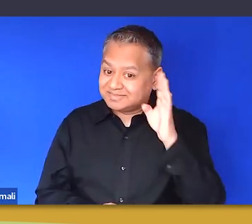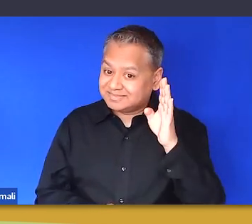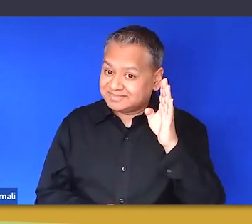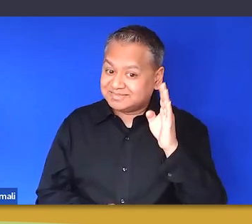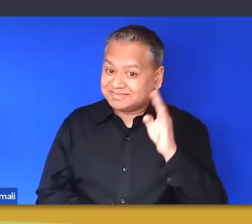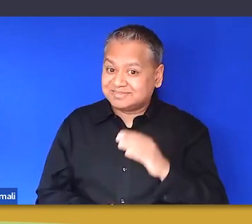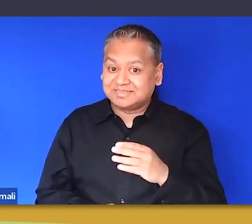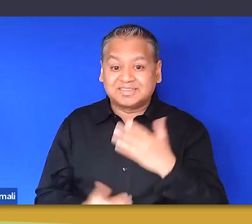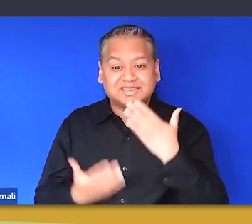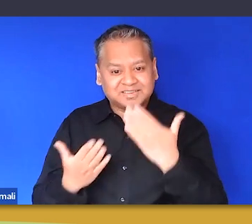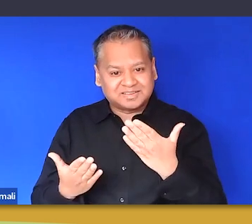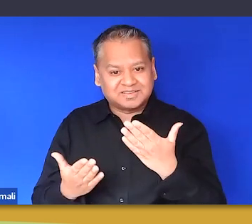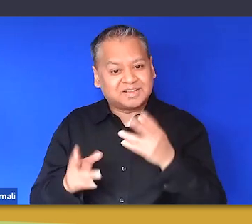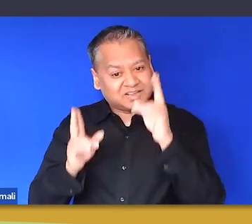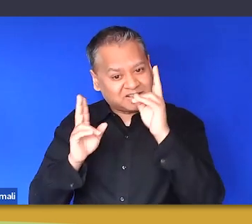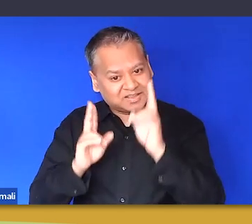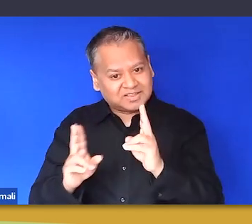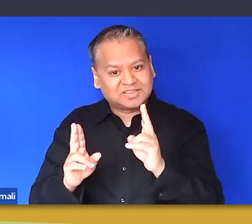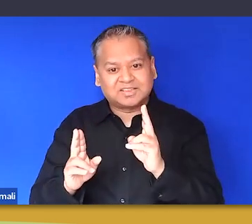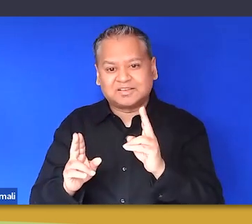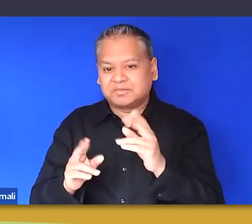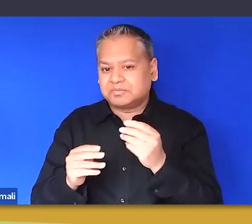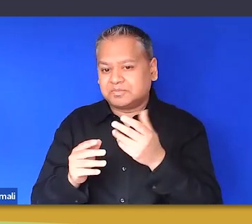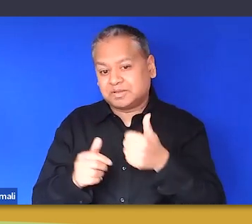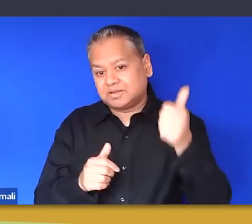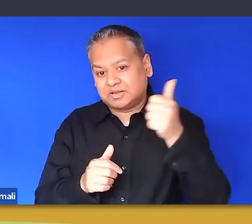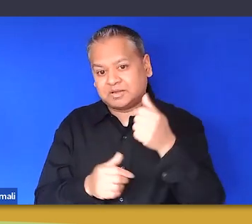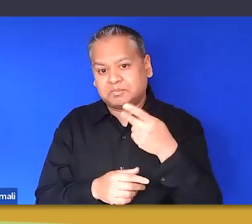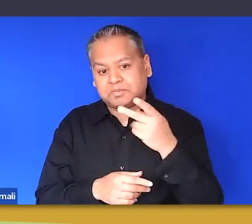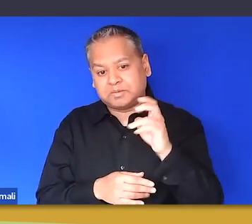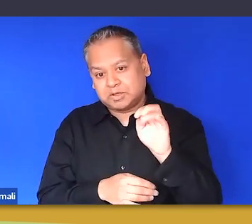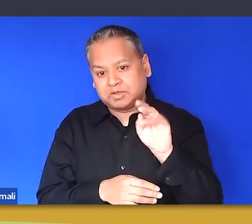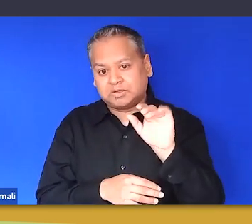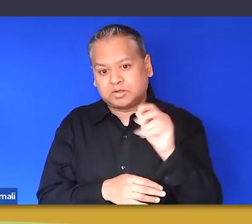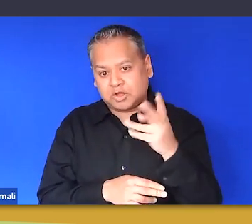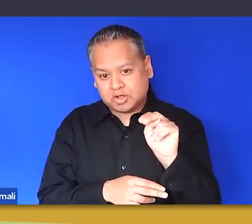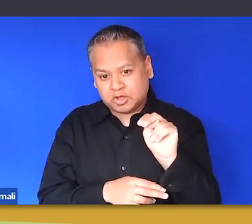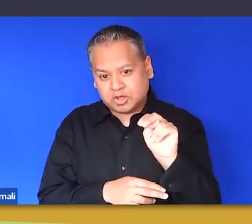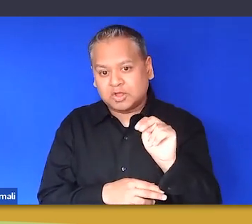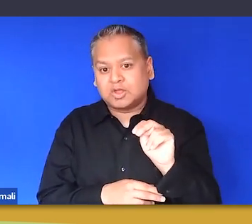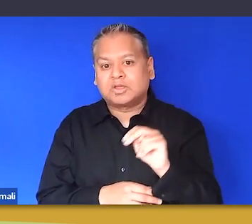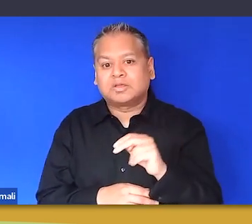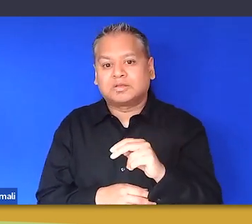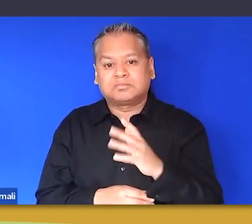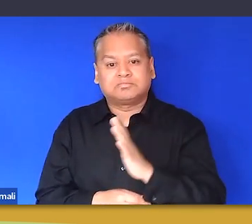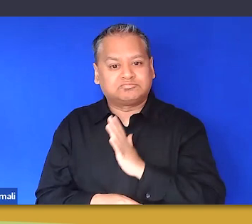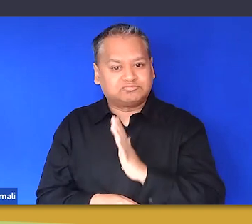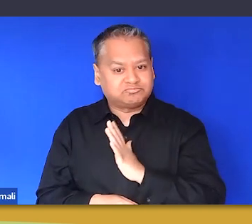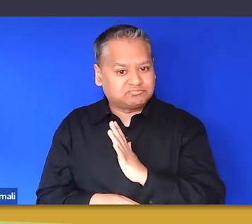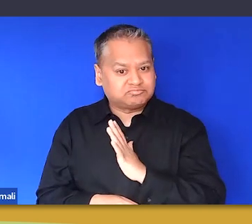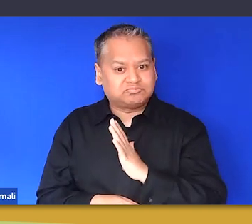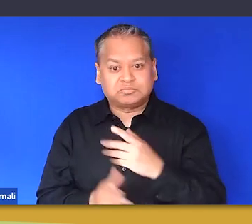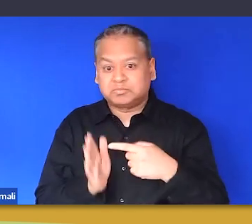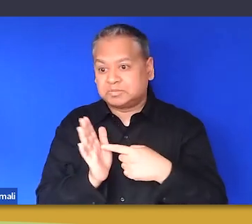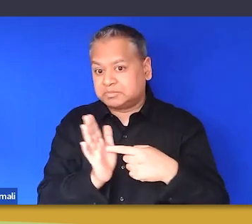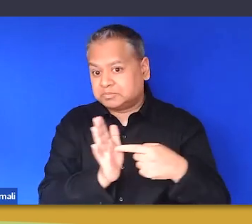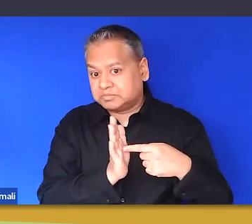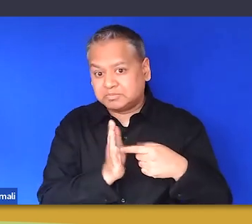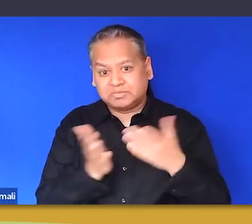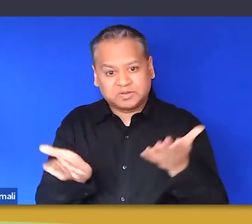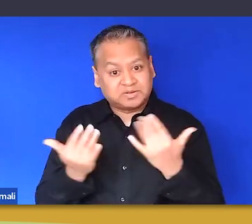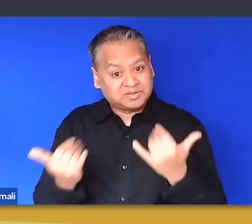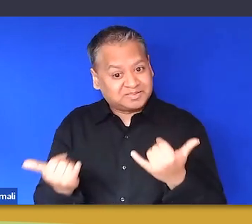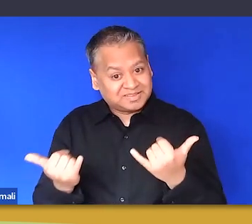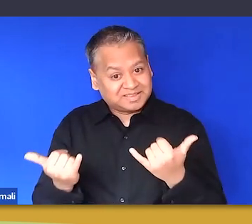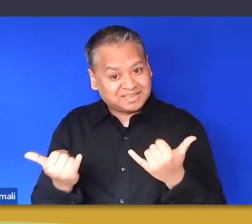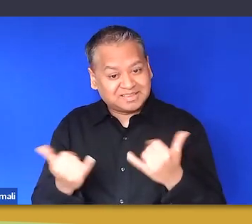Honorable John, and distinguished guests here today. I would